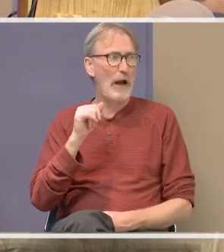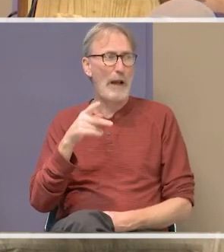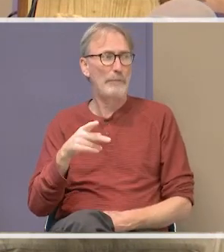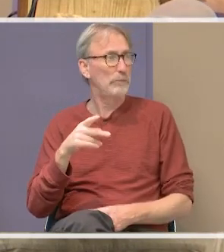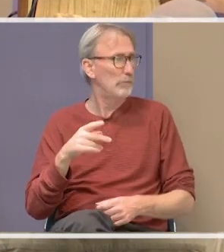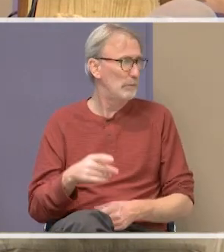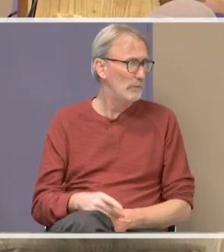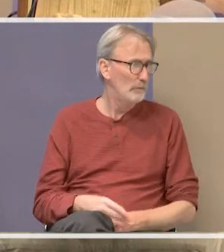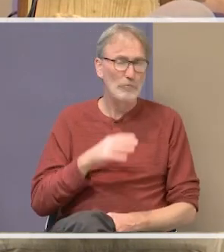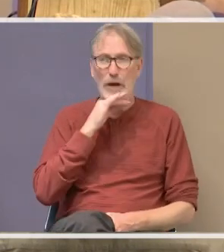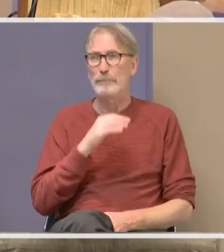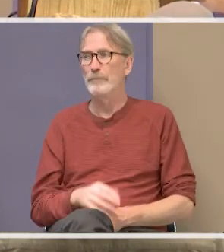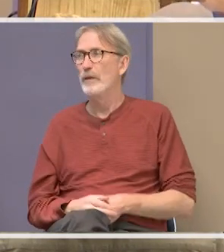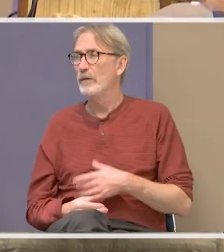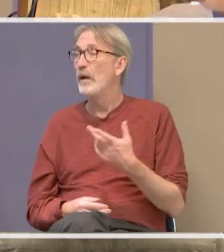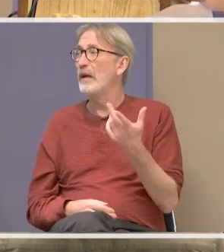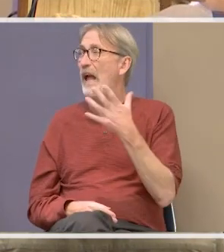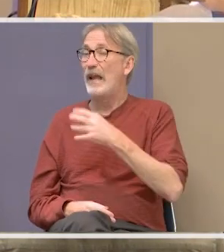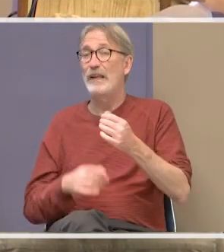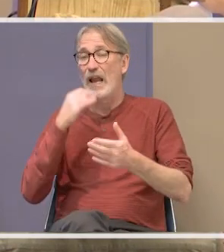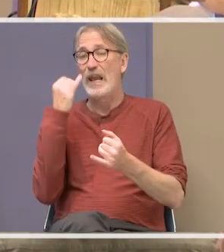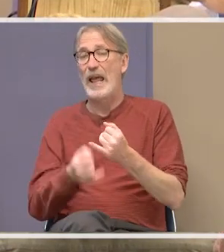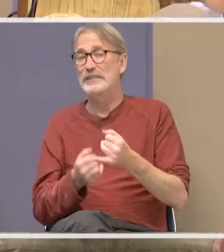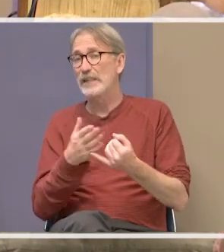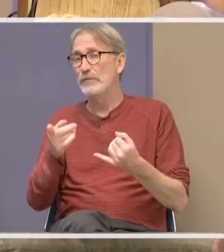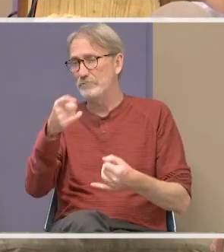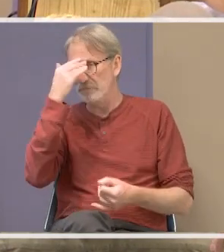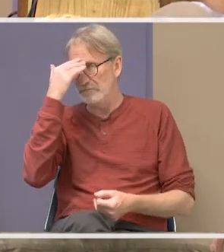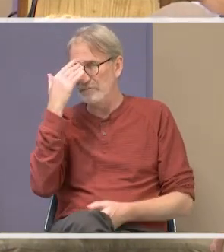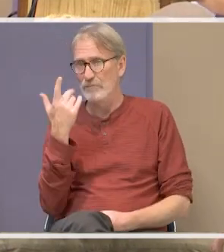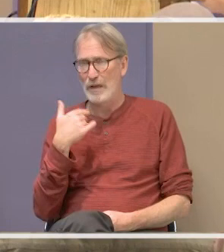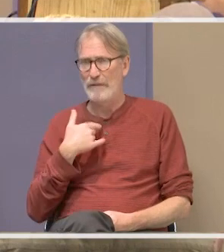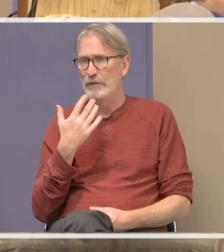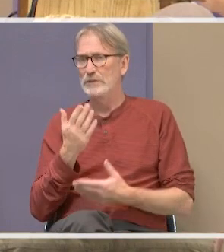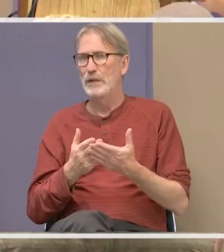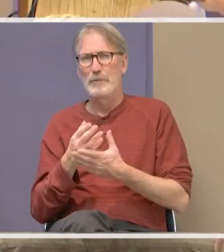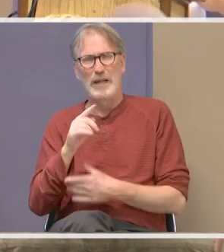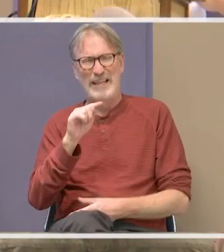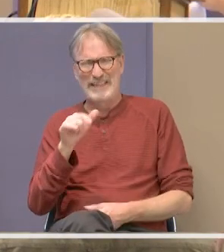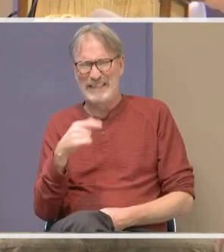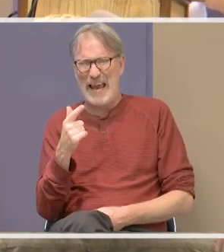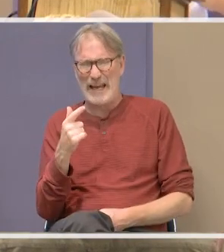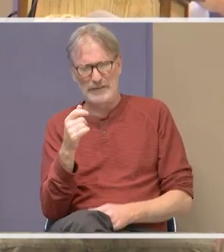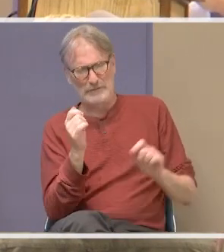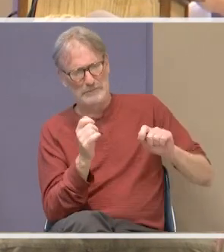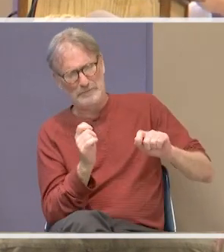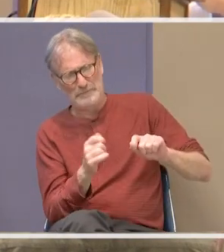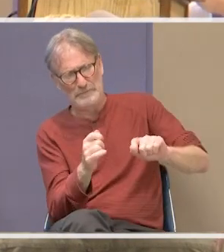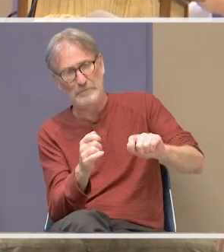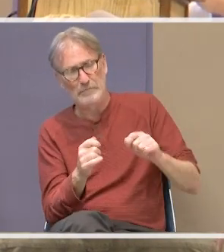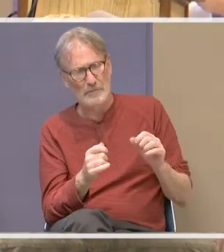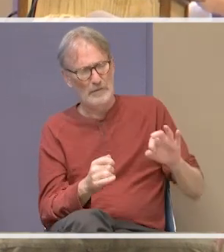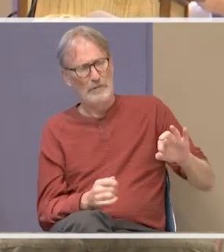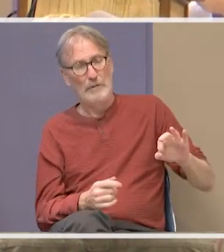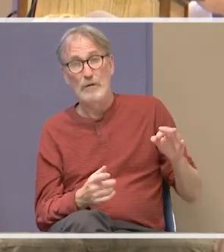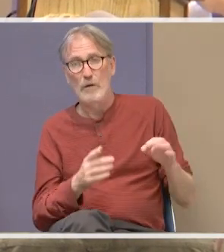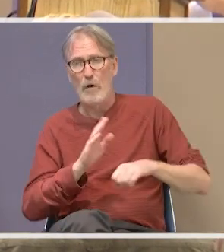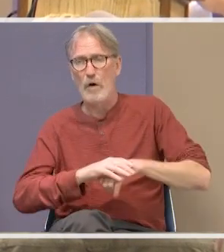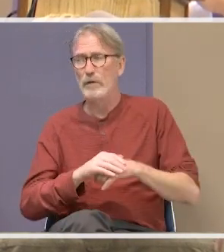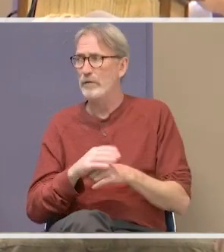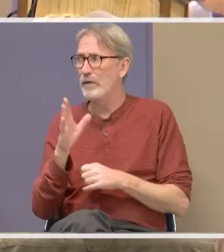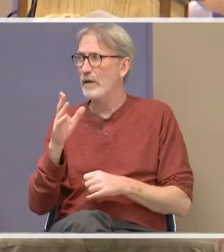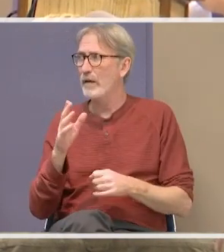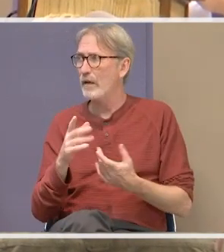then lastly, just so you're aware, there have been some tags on the Jersey barrier on the way up to Squirrel Hill. If you could